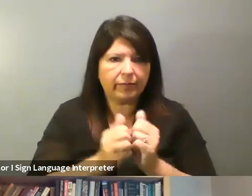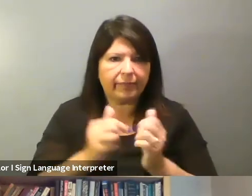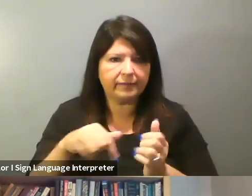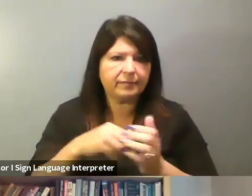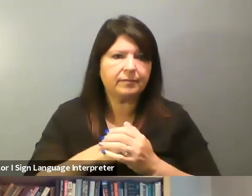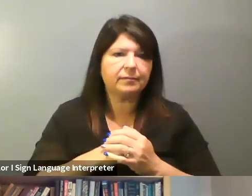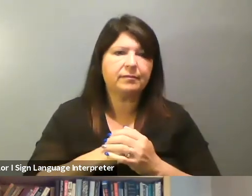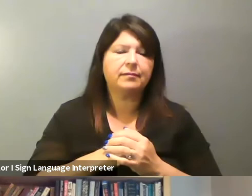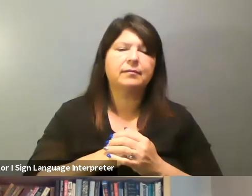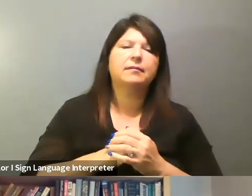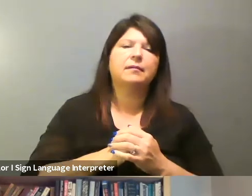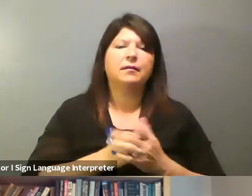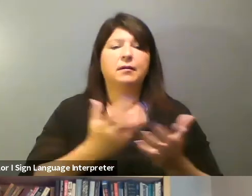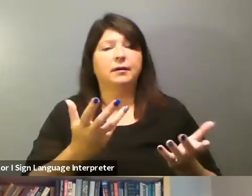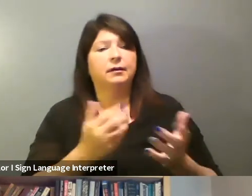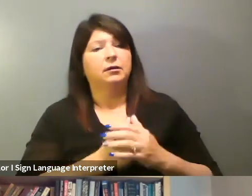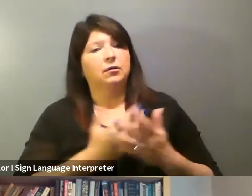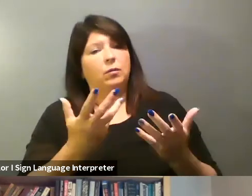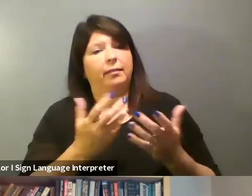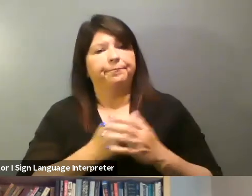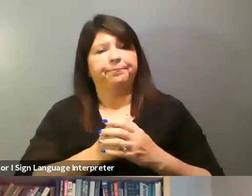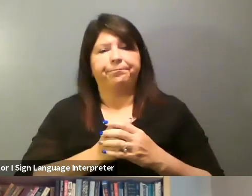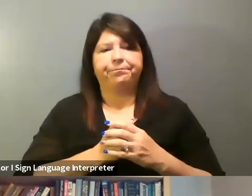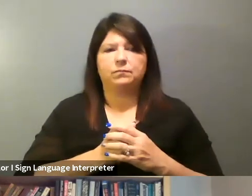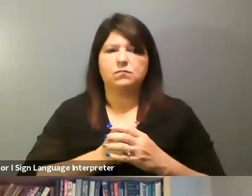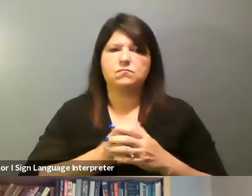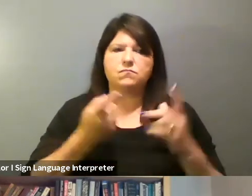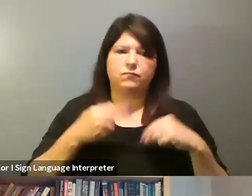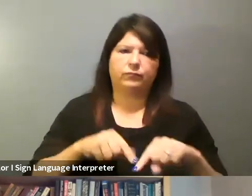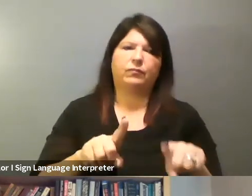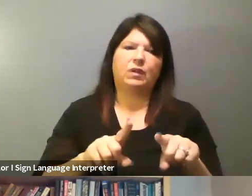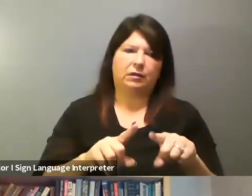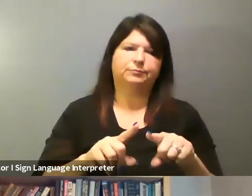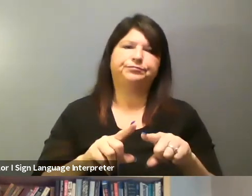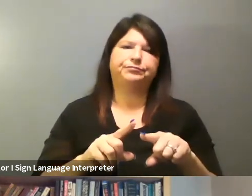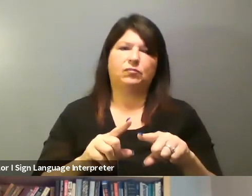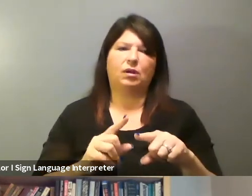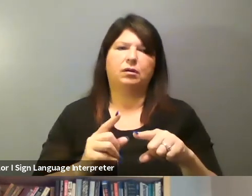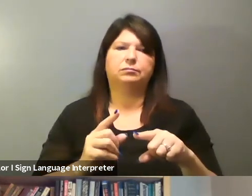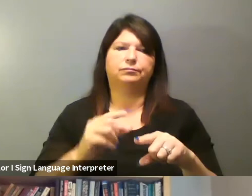Well, we're during the COVID, the quarantine, me and